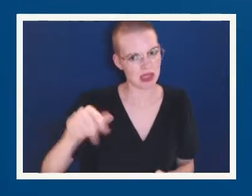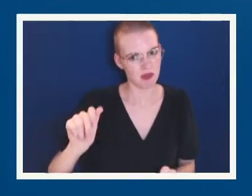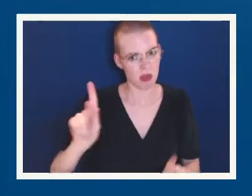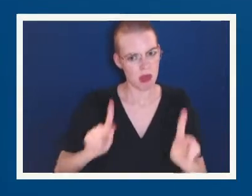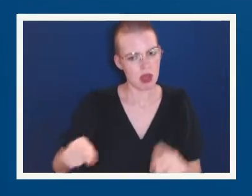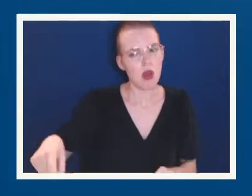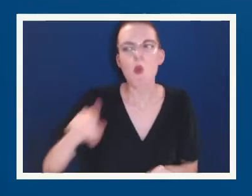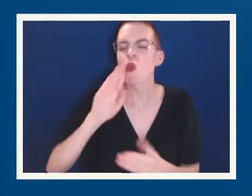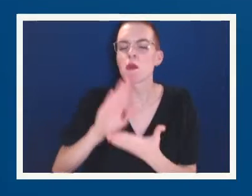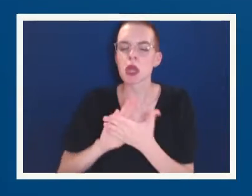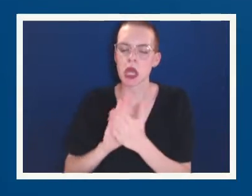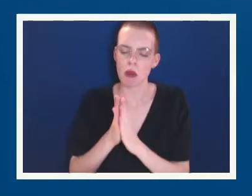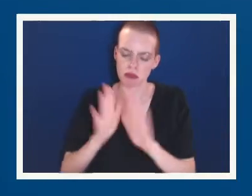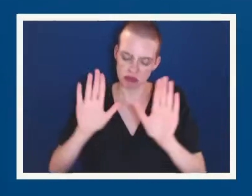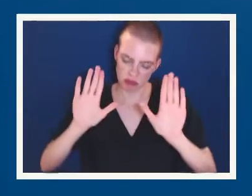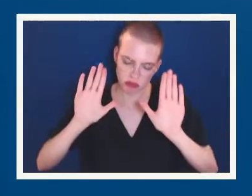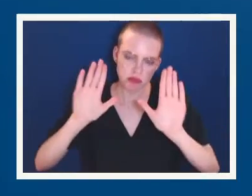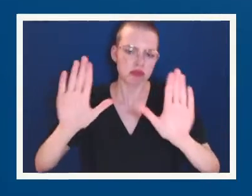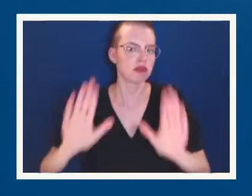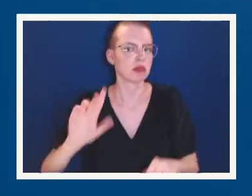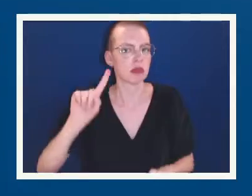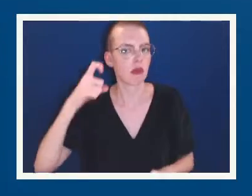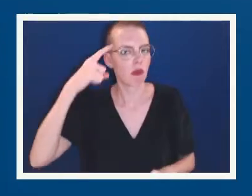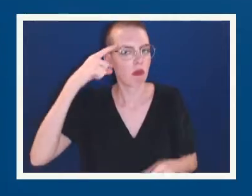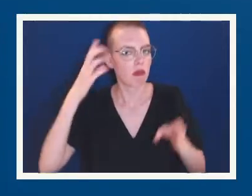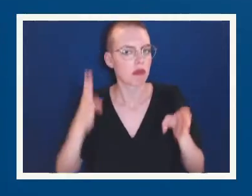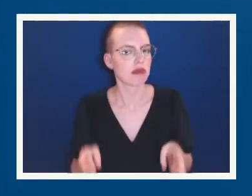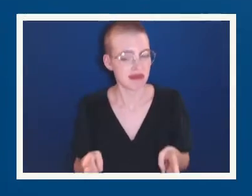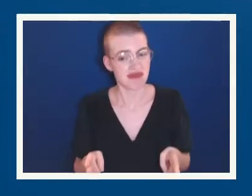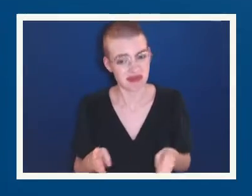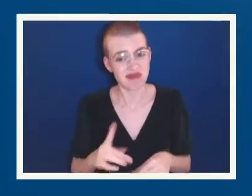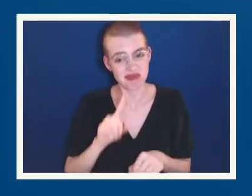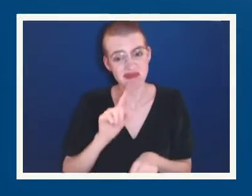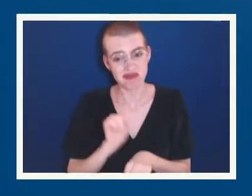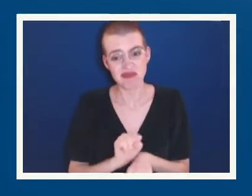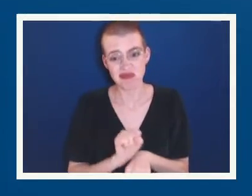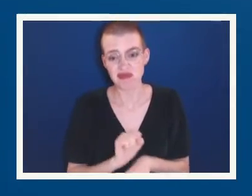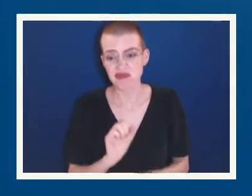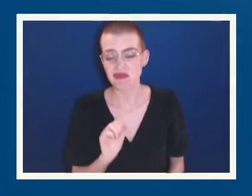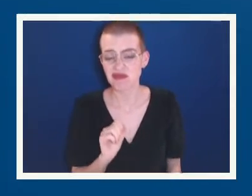hell of a fantastic governor. He really is.